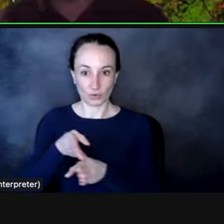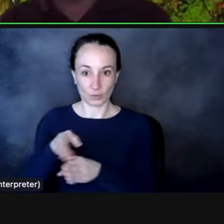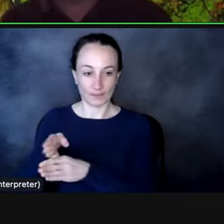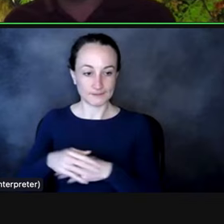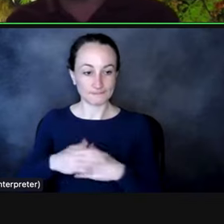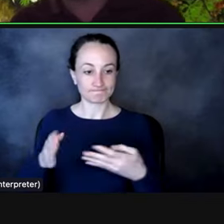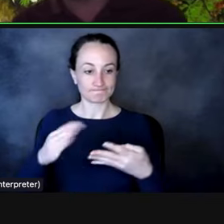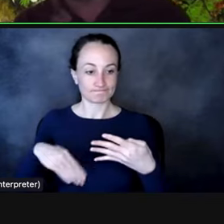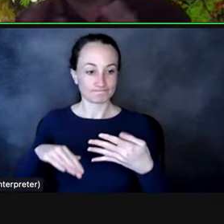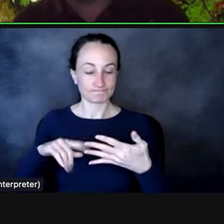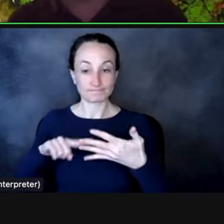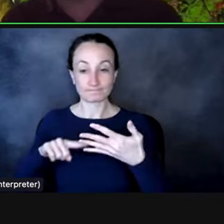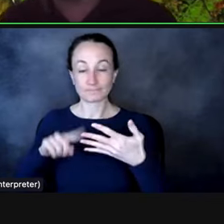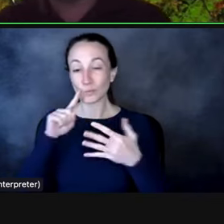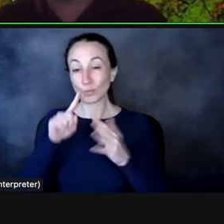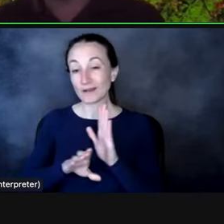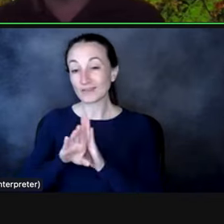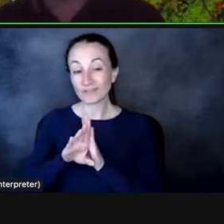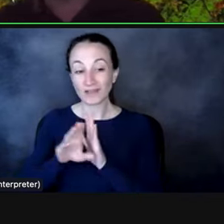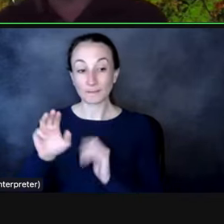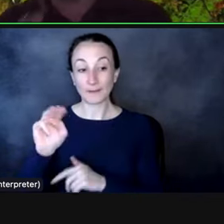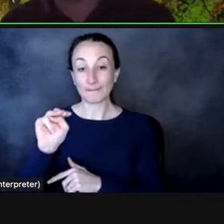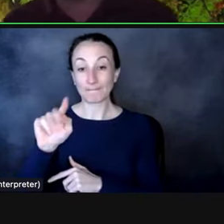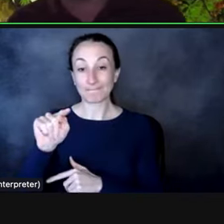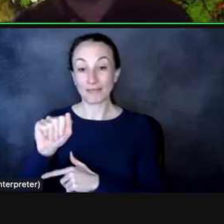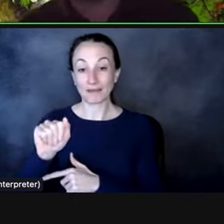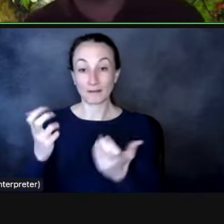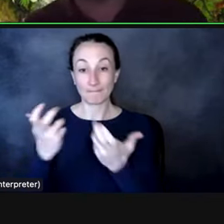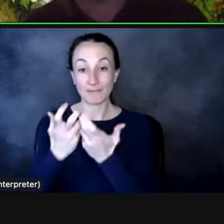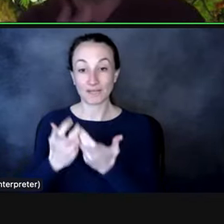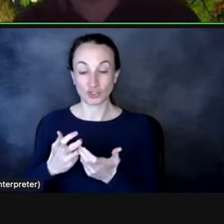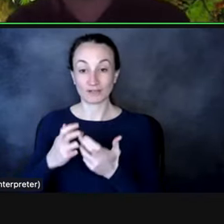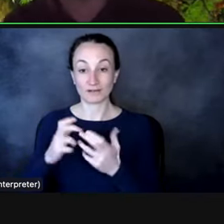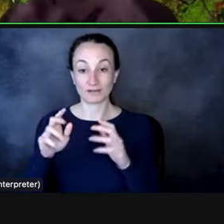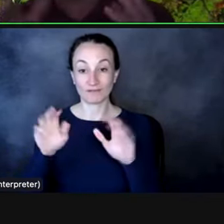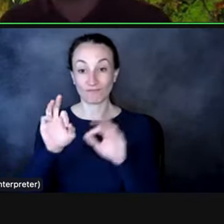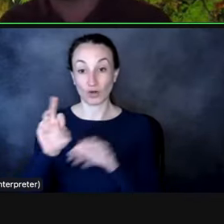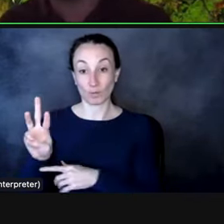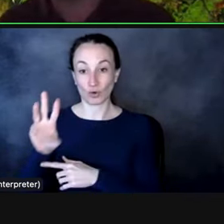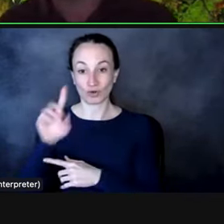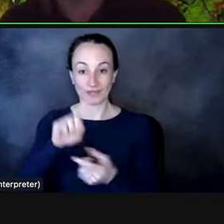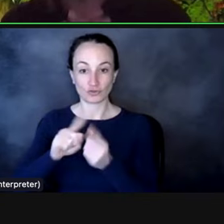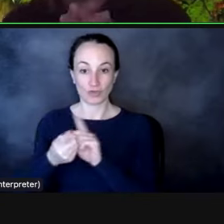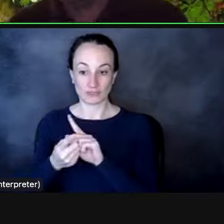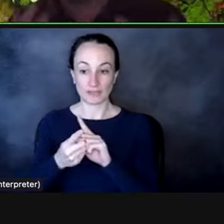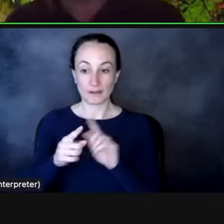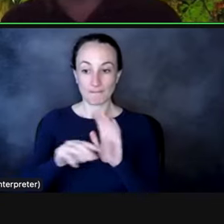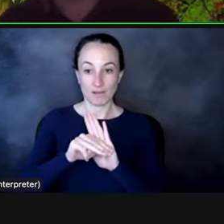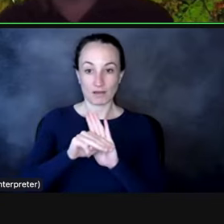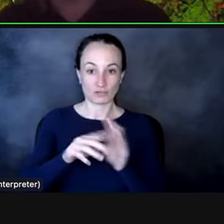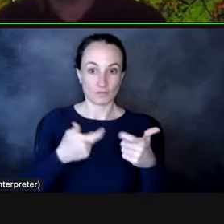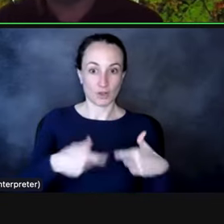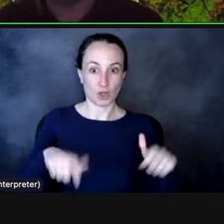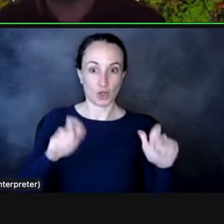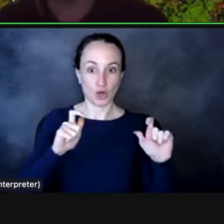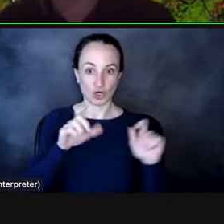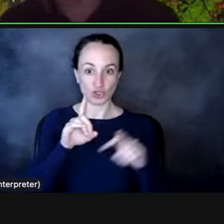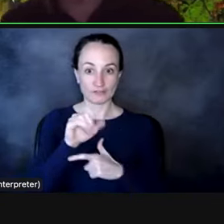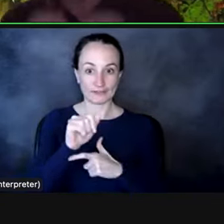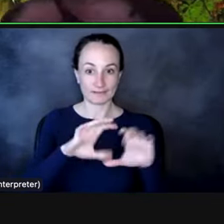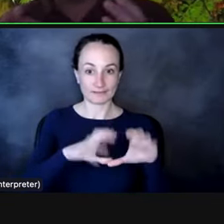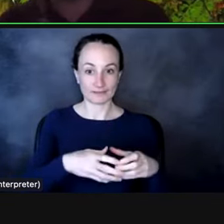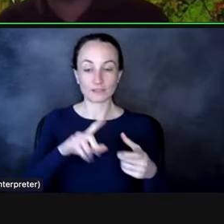We have developed a meta-matching framework that translate predictive models from large data sets to new phenotypes in small data